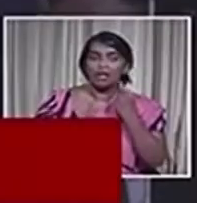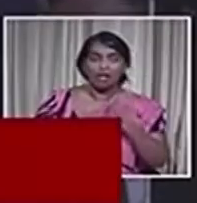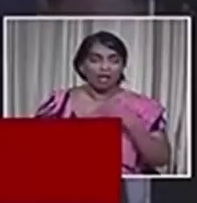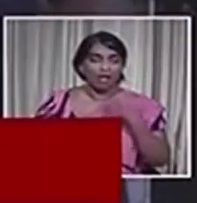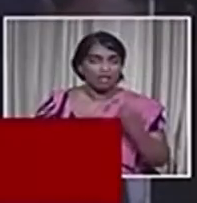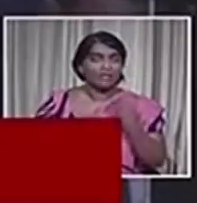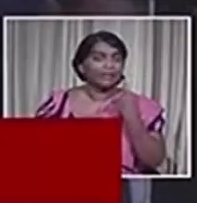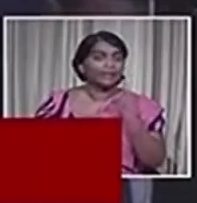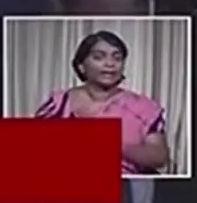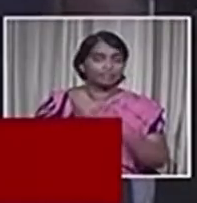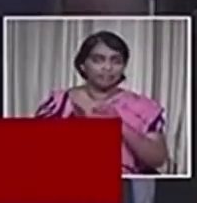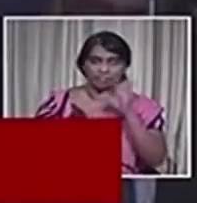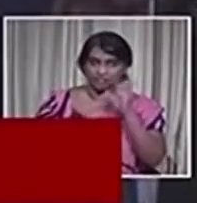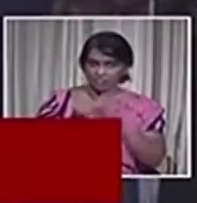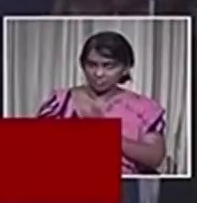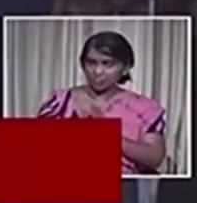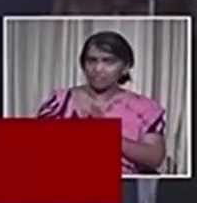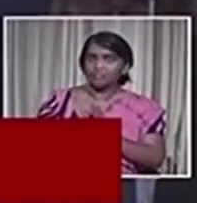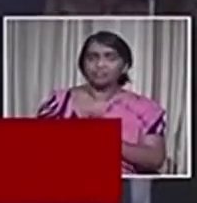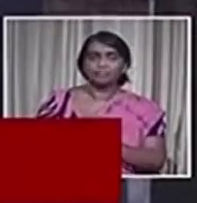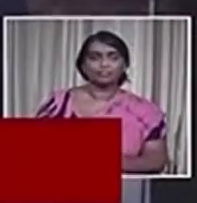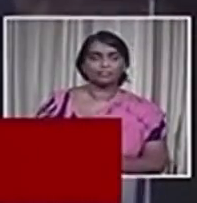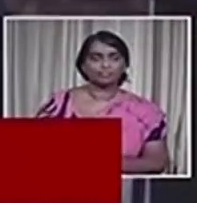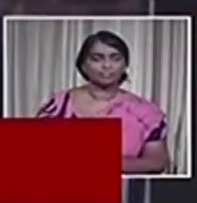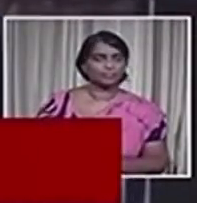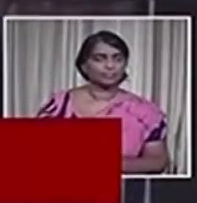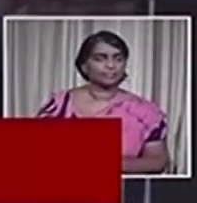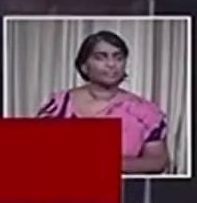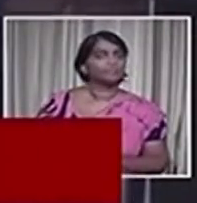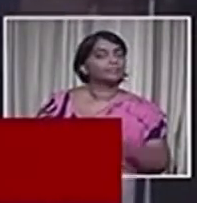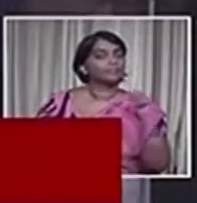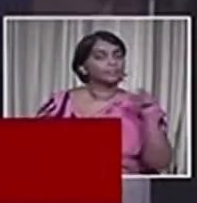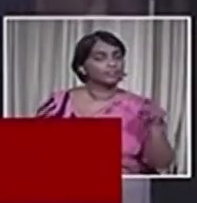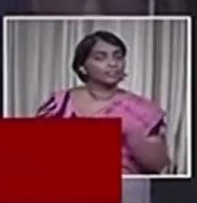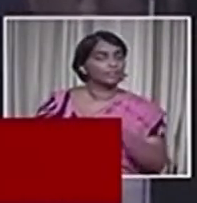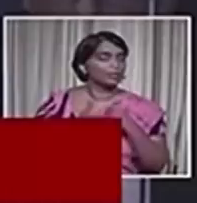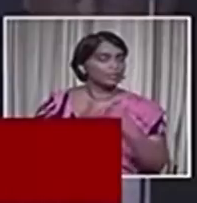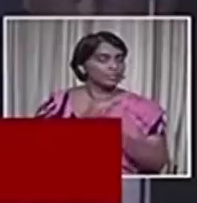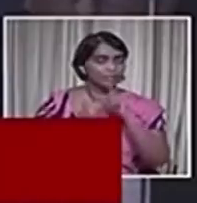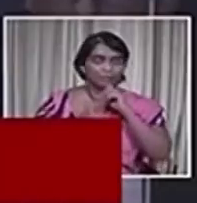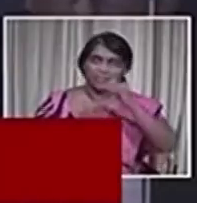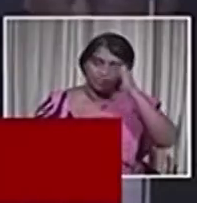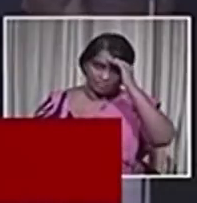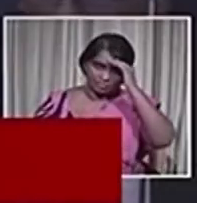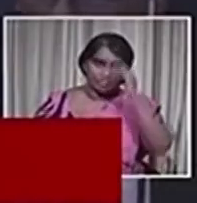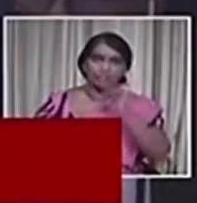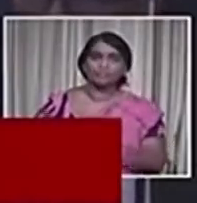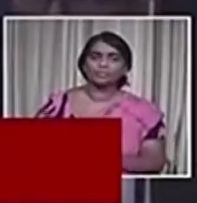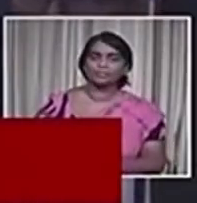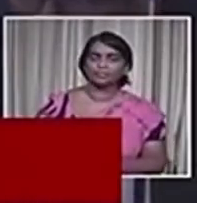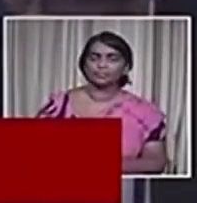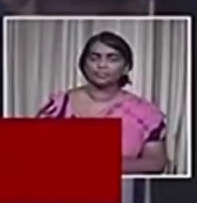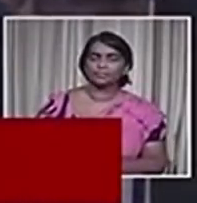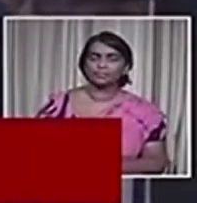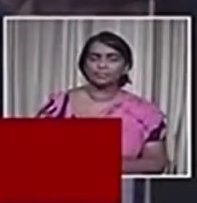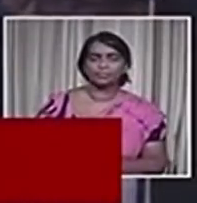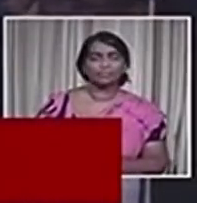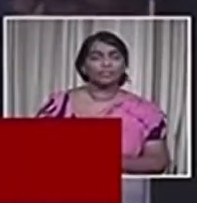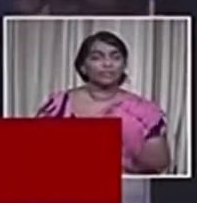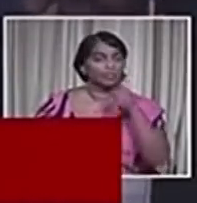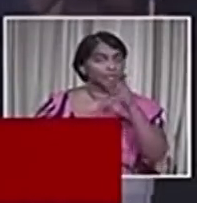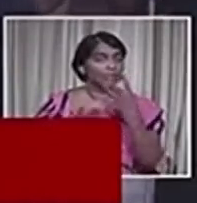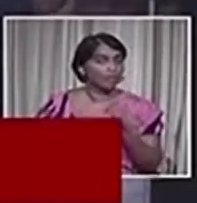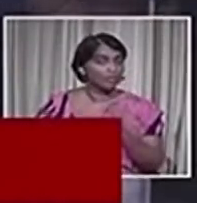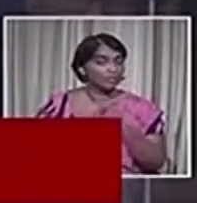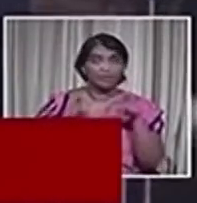also will be placed before you, Honourable Speaker, and you will read. We can't run government in the way you want.